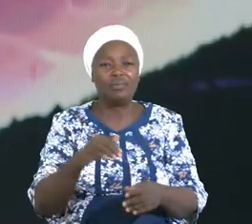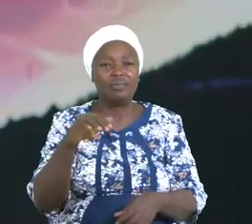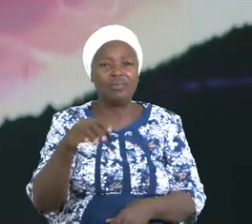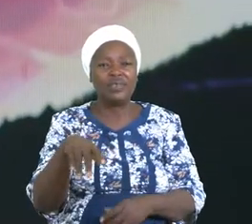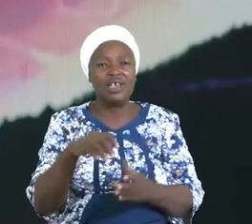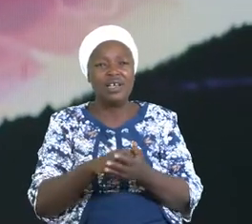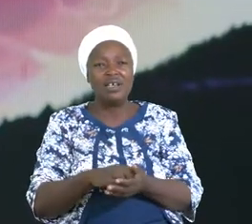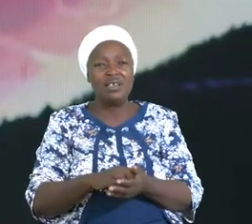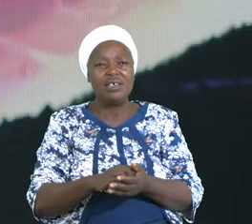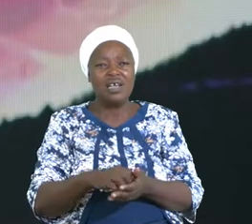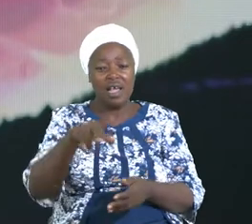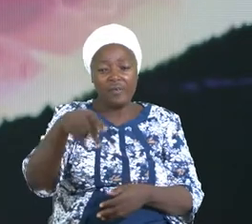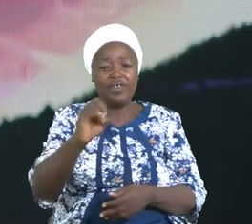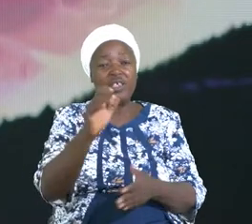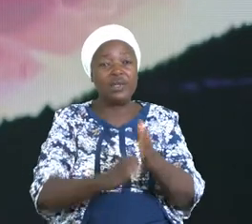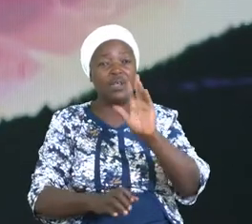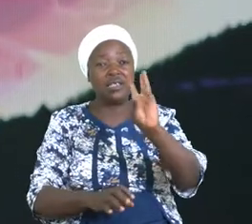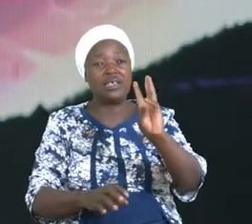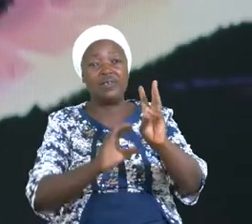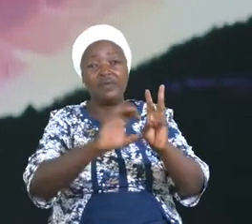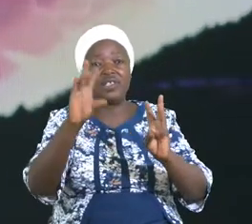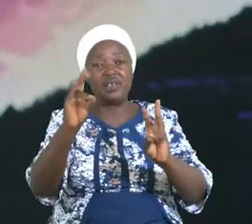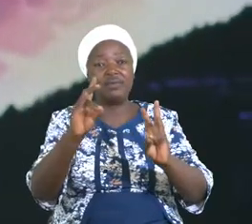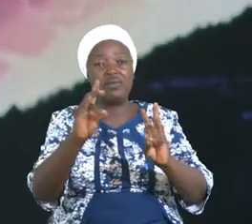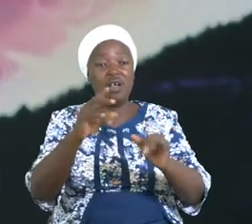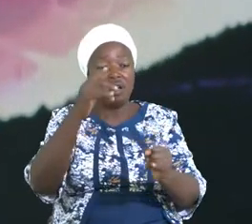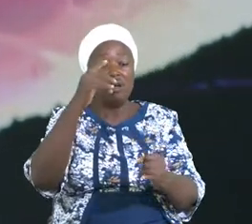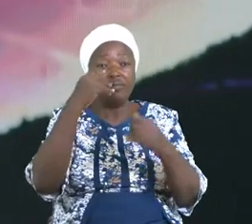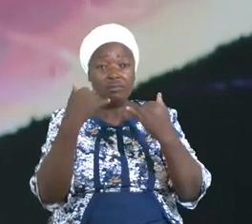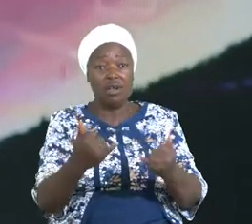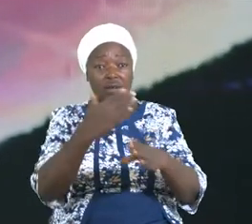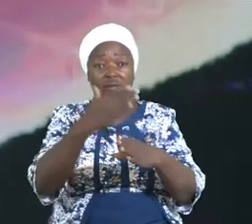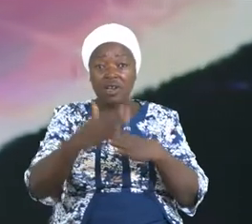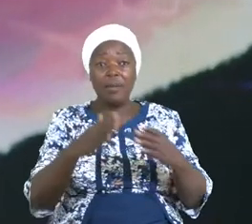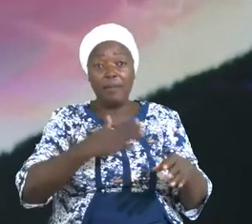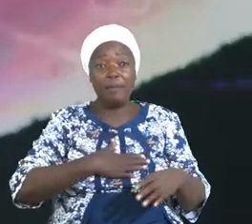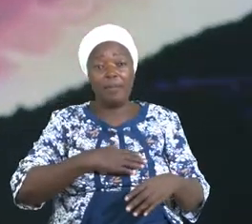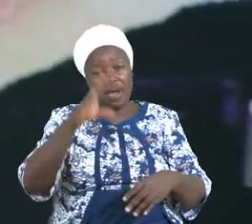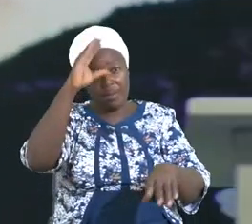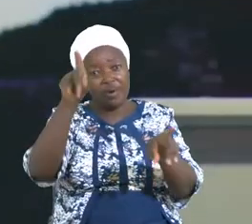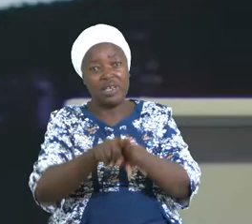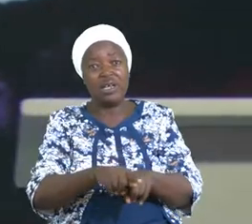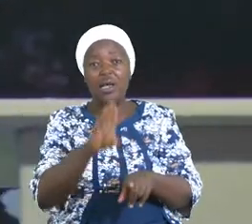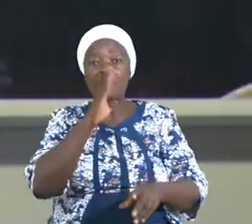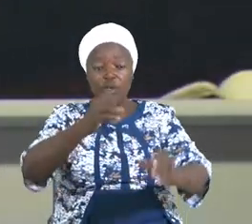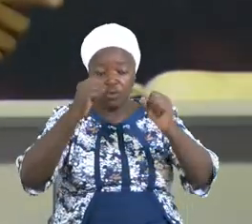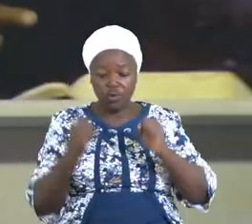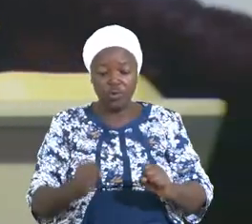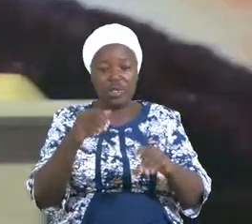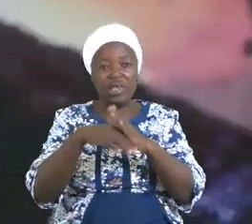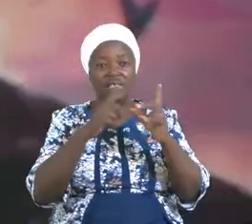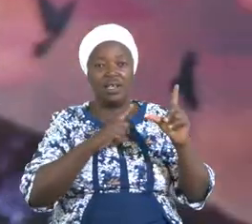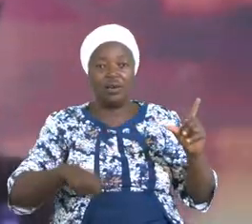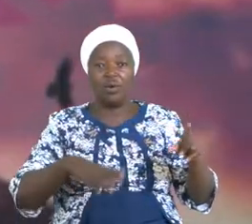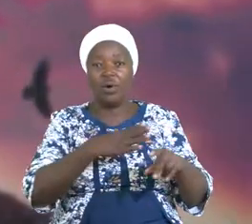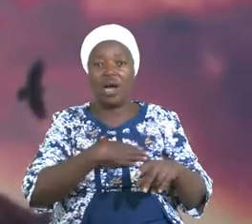Finally, my brethren, be strong in the Lord and in the power of